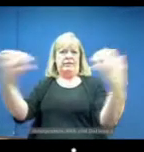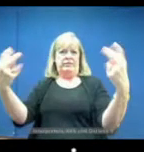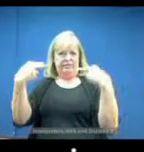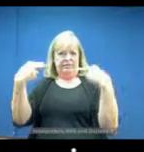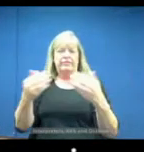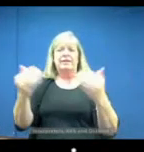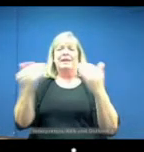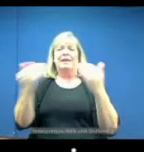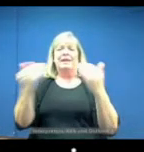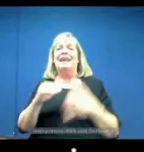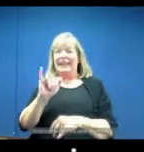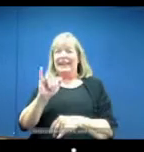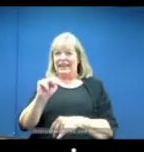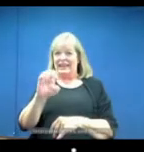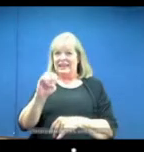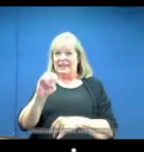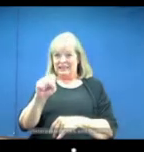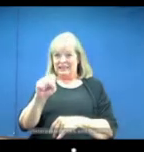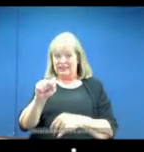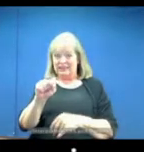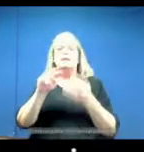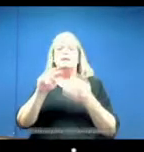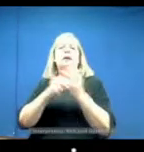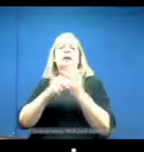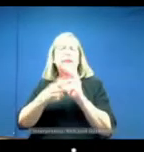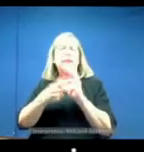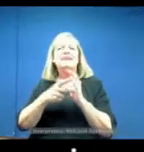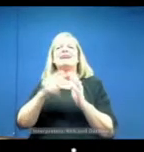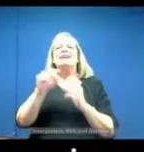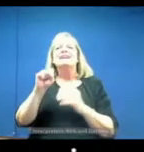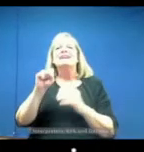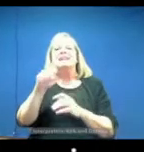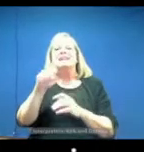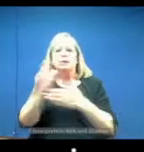incest, which is sex between family members,